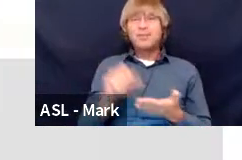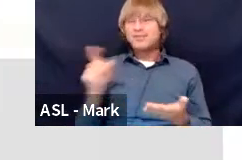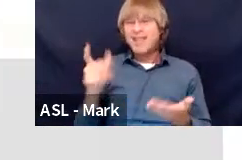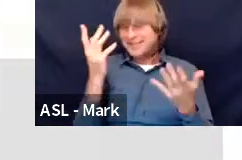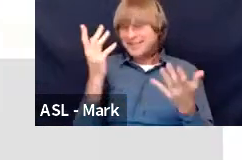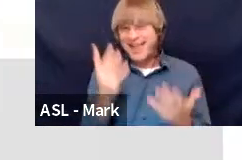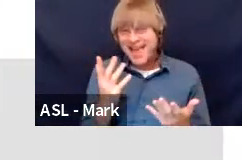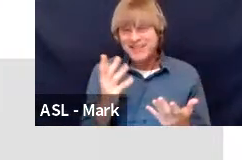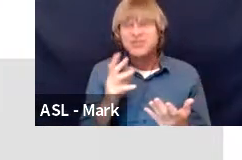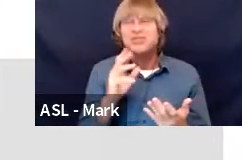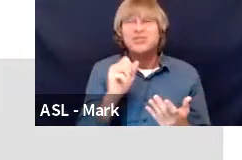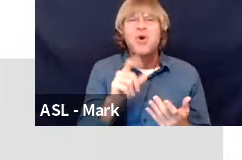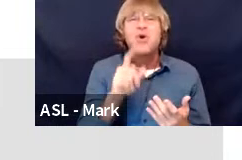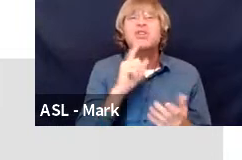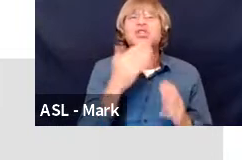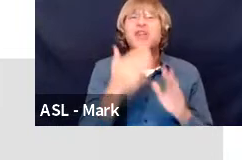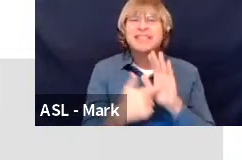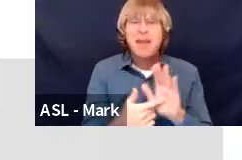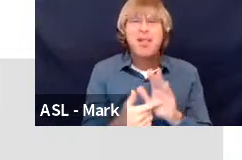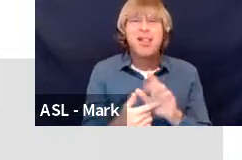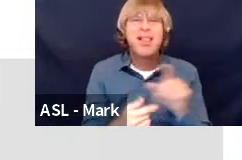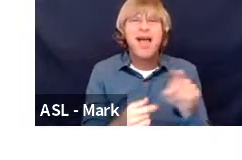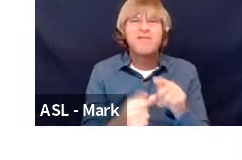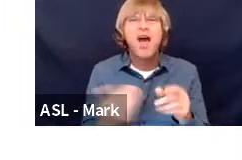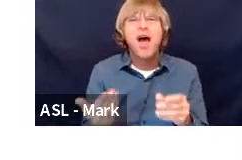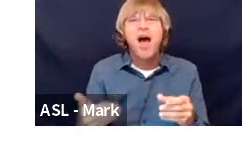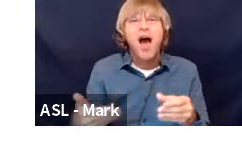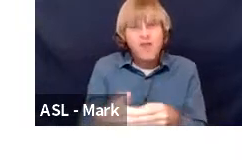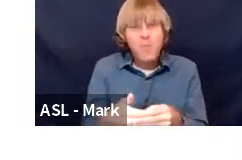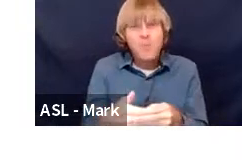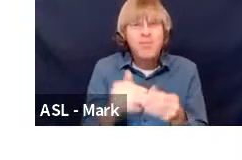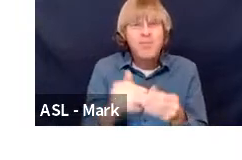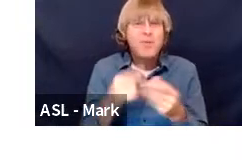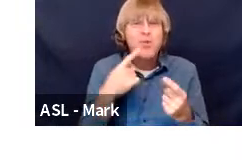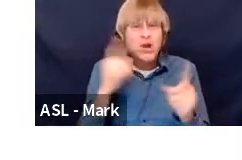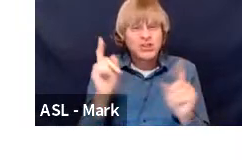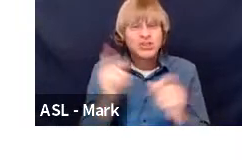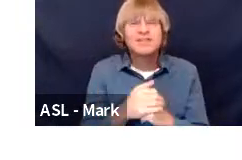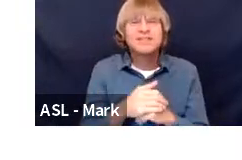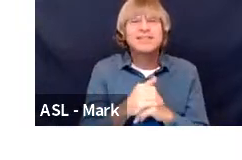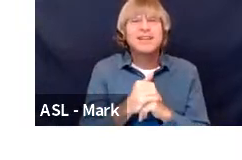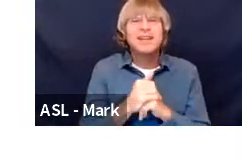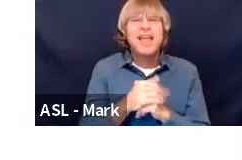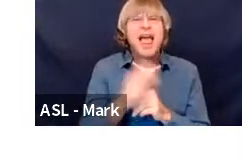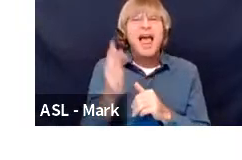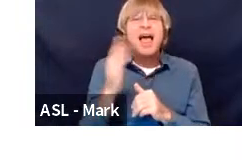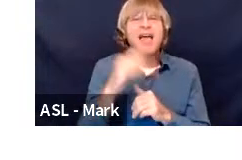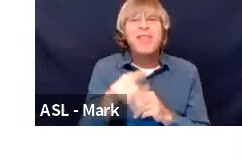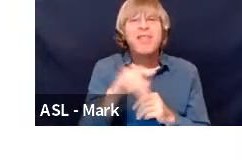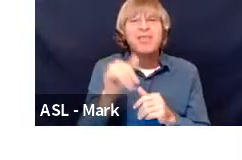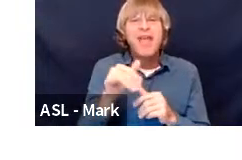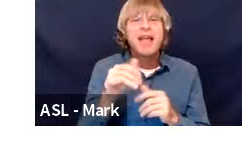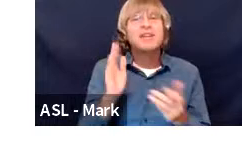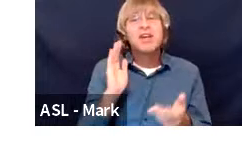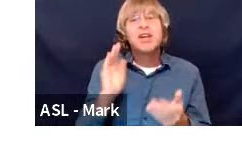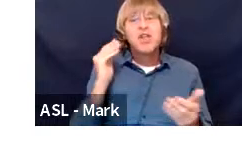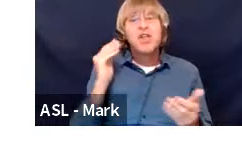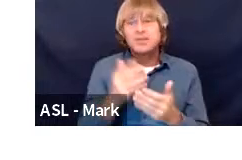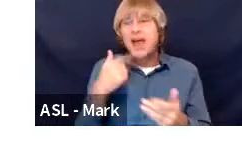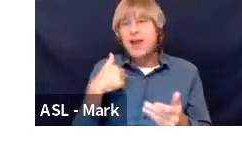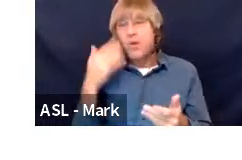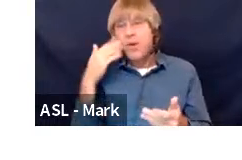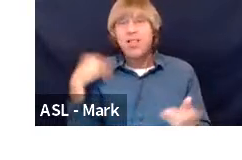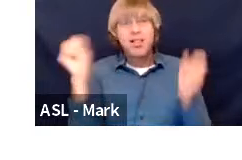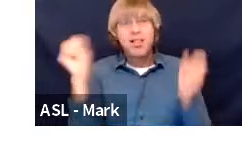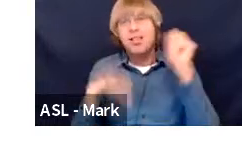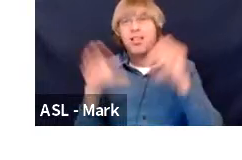sad. Again, some examples of envelopes that really work. And then rounding out the presentation, because I know I threw a